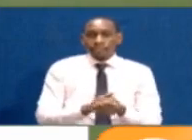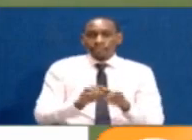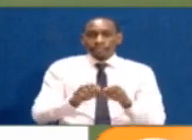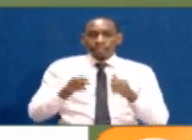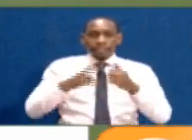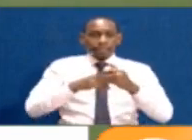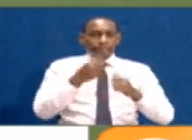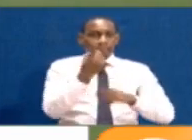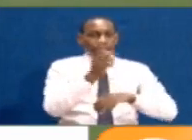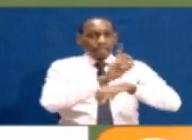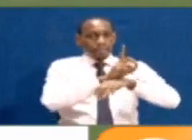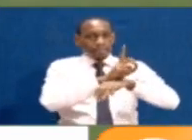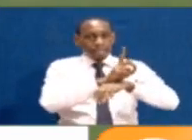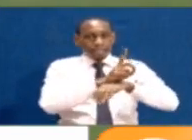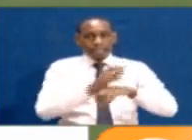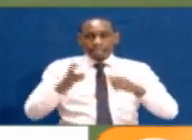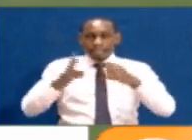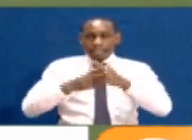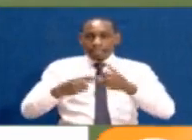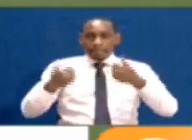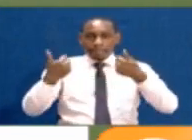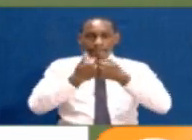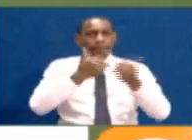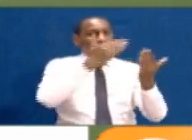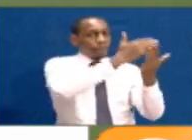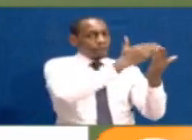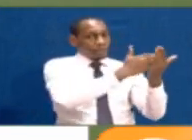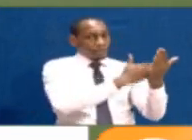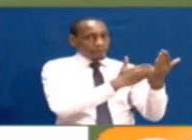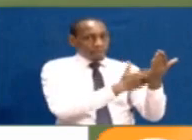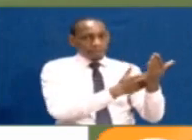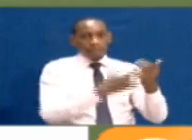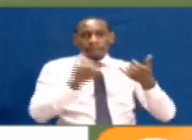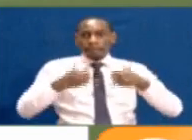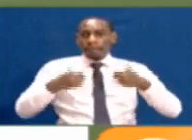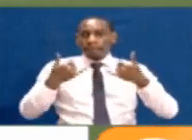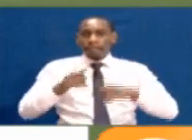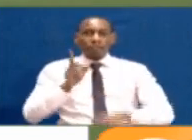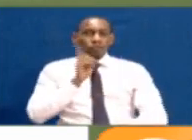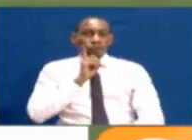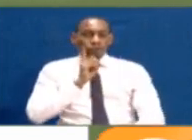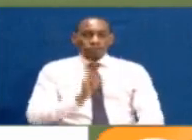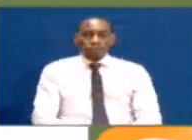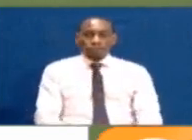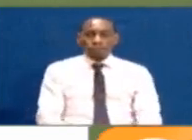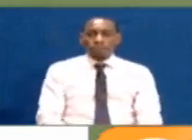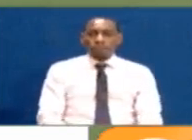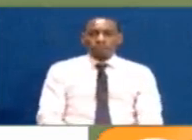71st minute. Seven matches are scheduled to be played tomorrow.